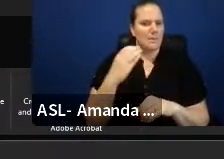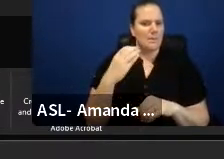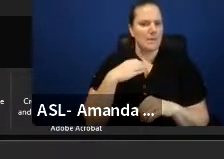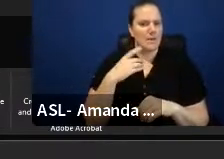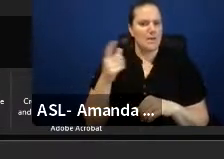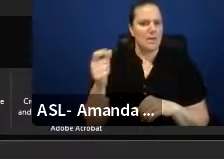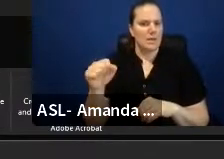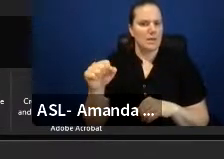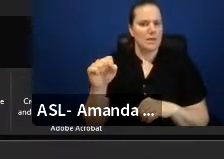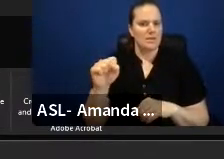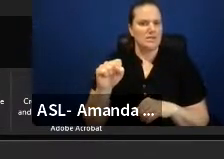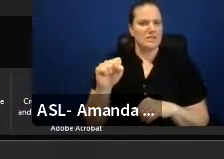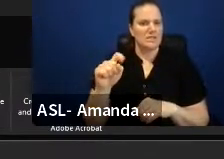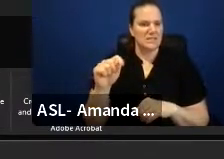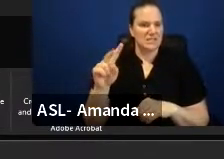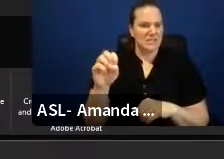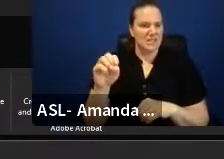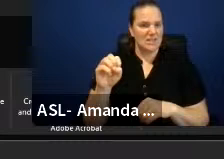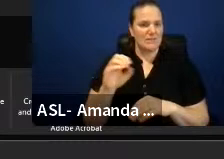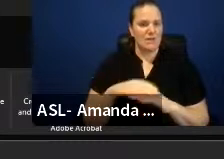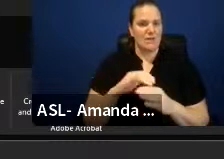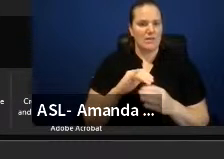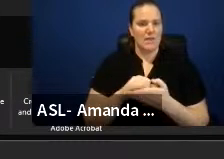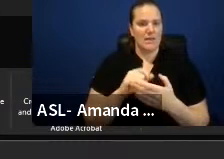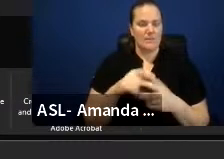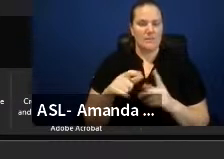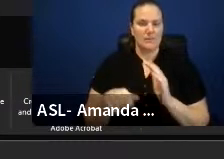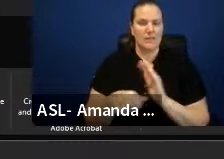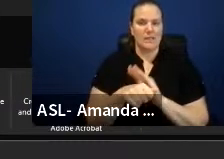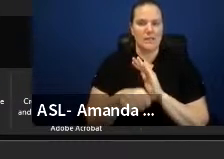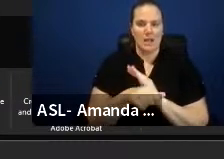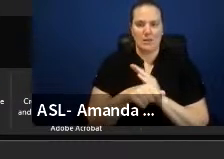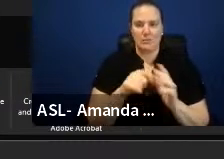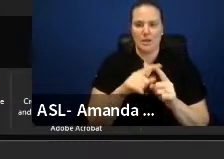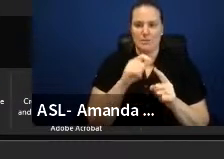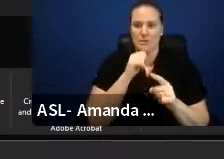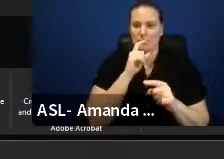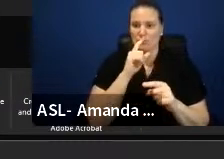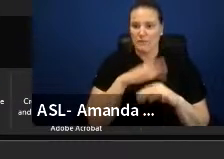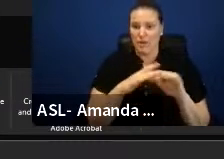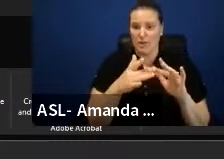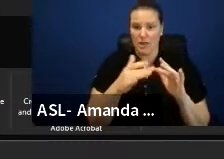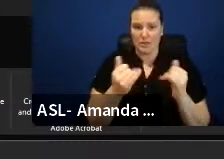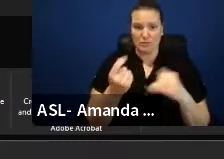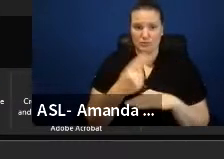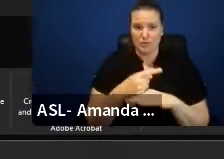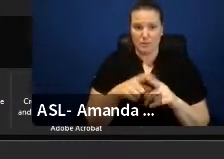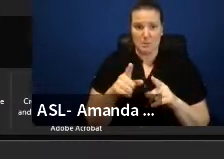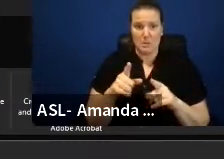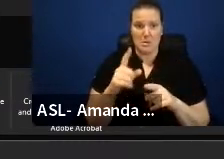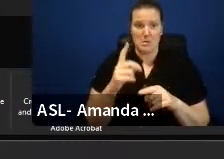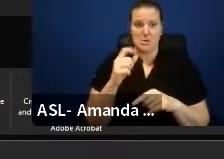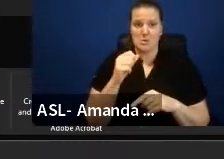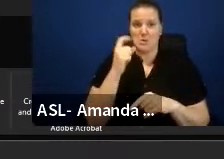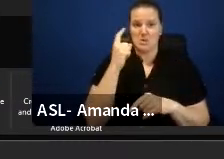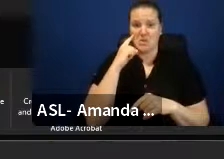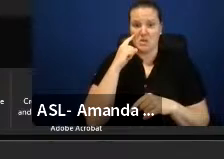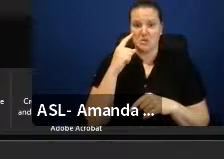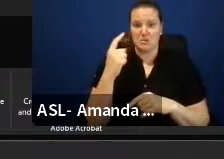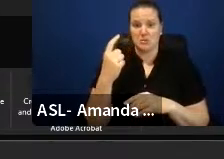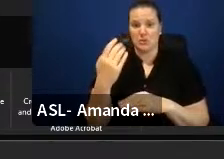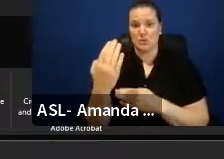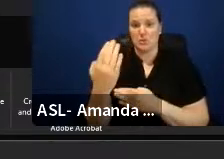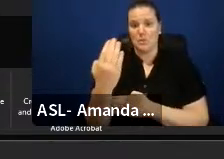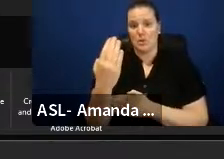the committee. I could keep getting kicked out, so I'm not sure if he's online today. But I don't think he was in the morning or in